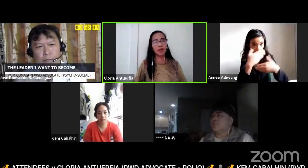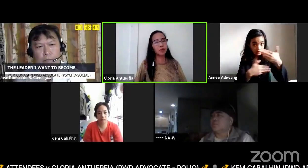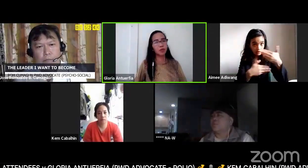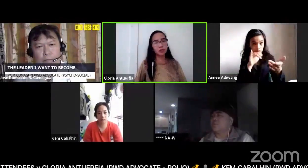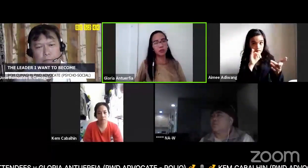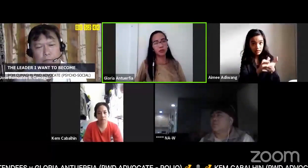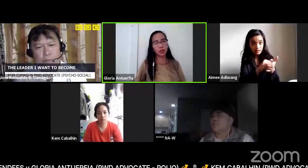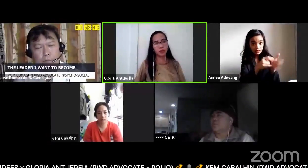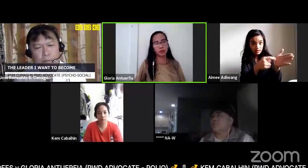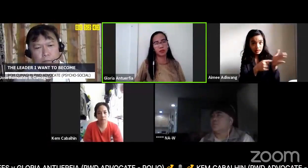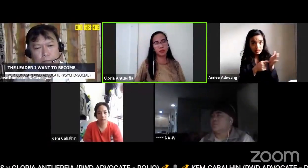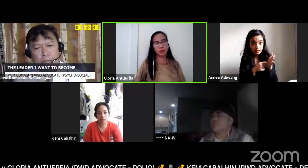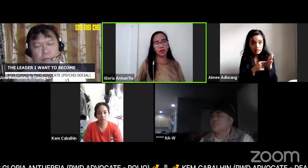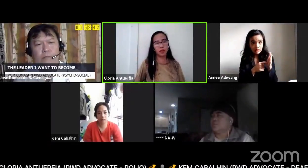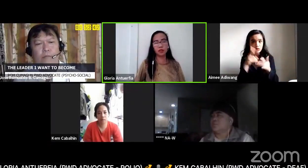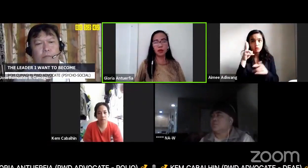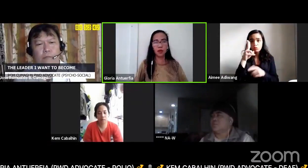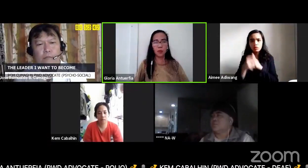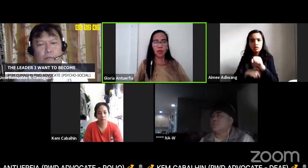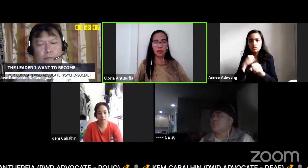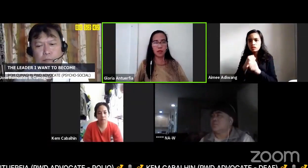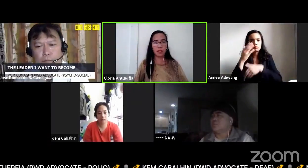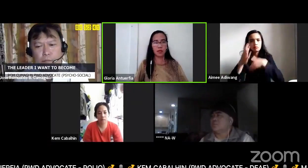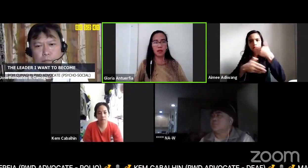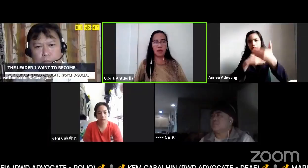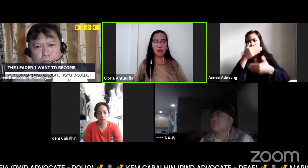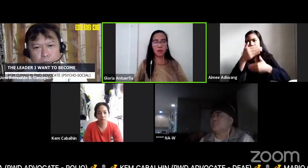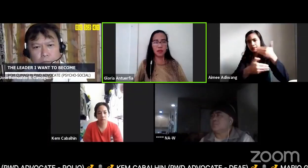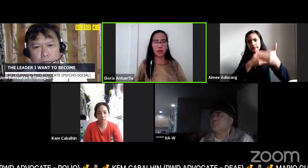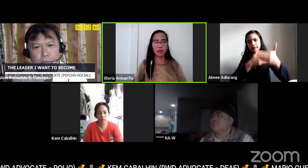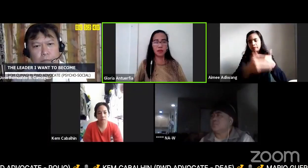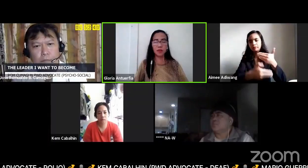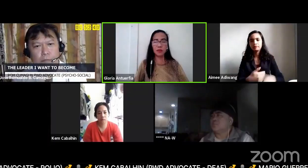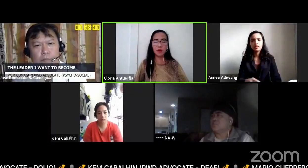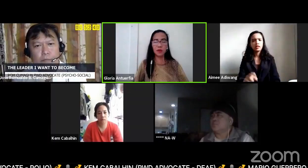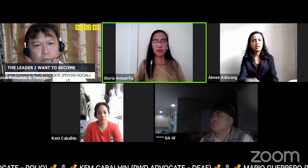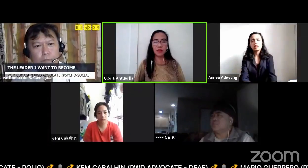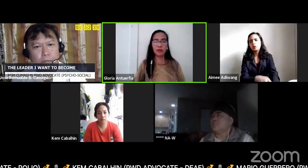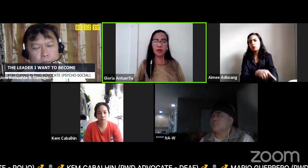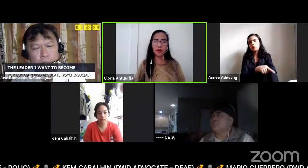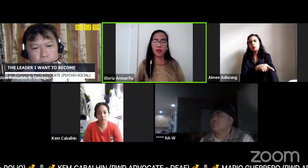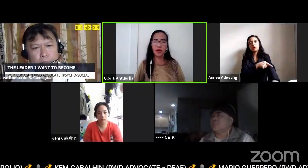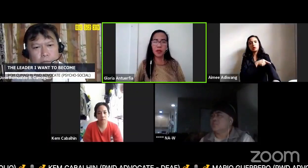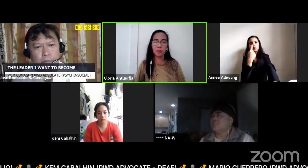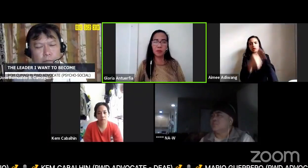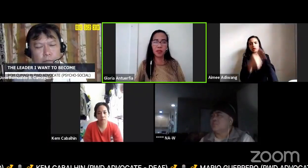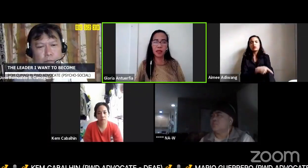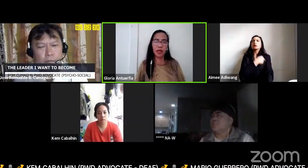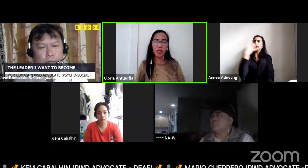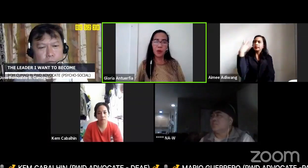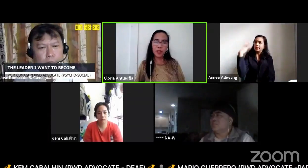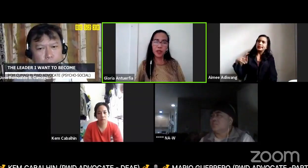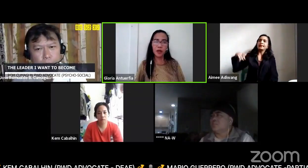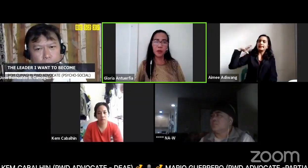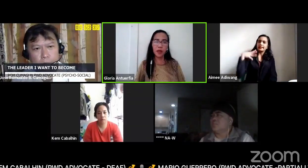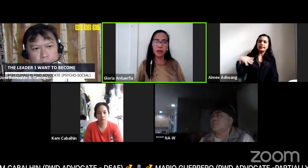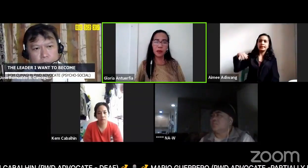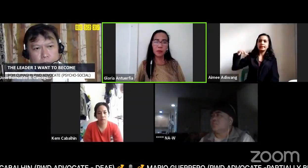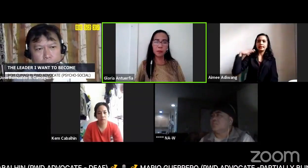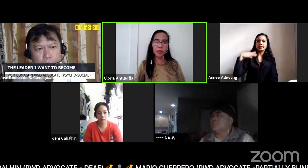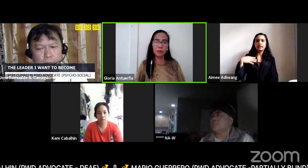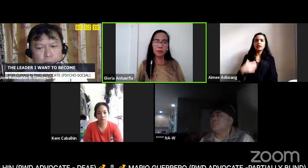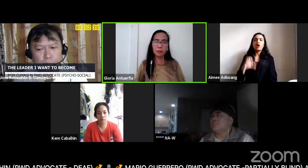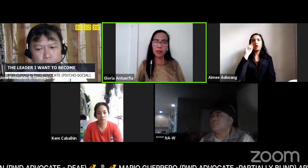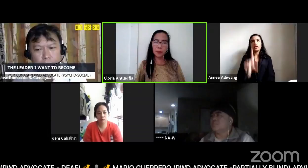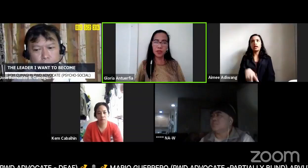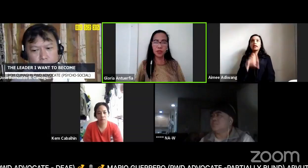is it took 2 years. So long waiting. So yung long waiting na yun, ayun, ano yung mga pwedeng gawin